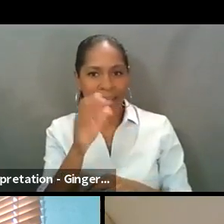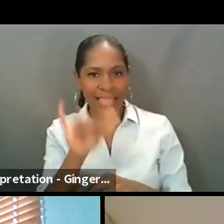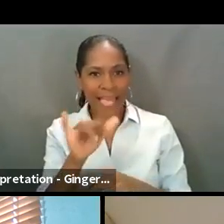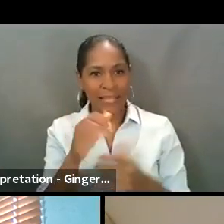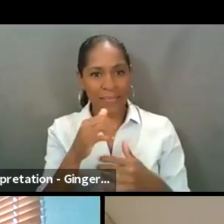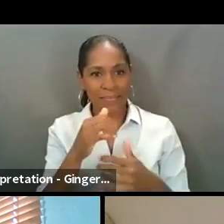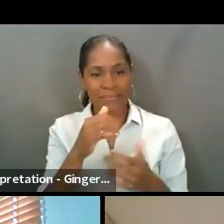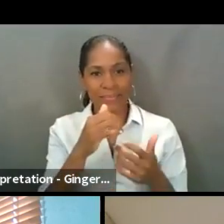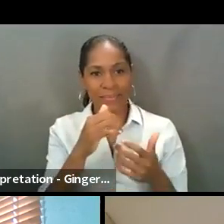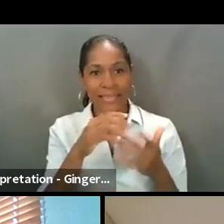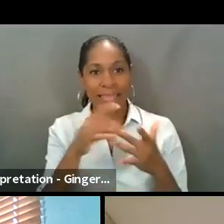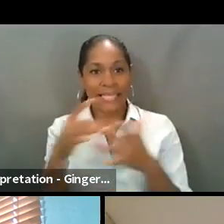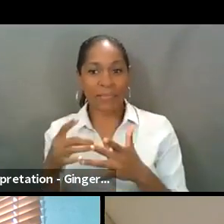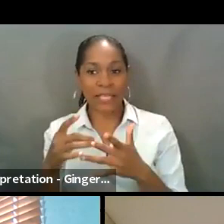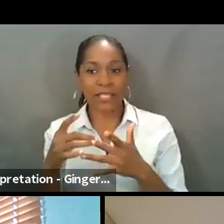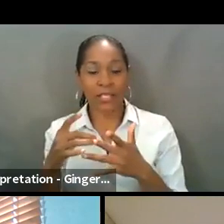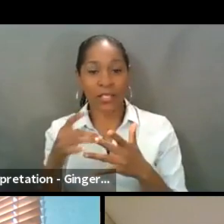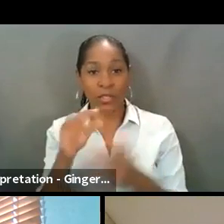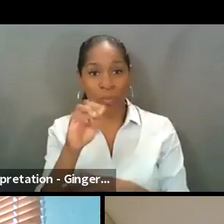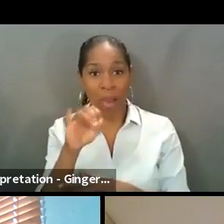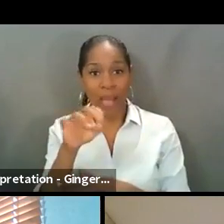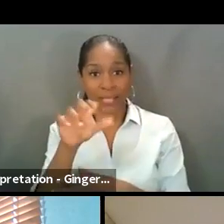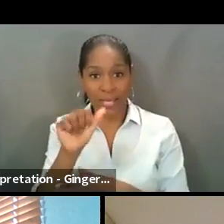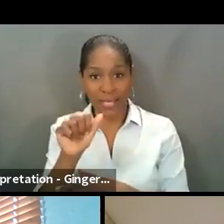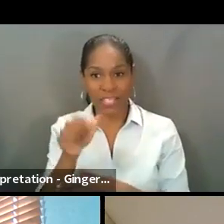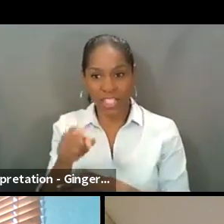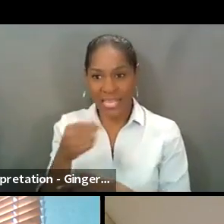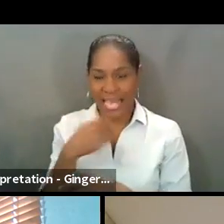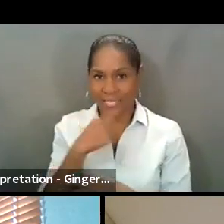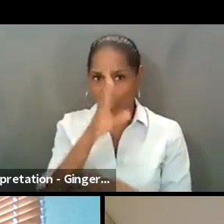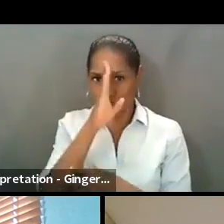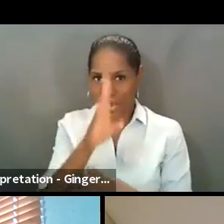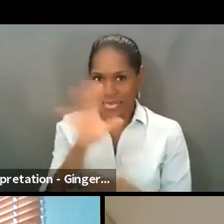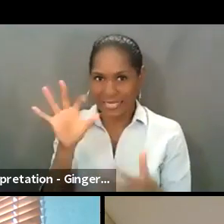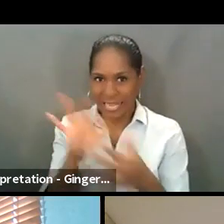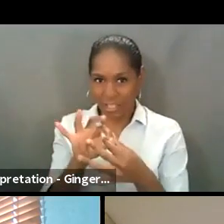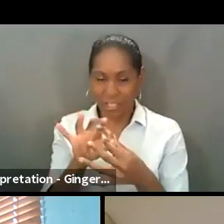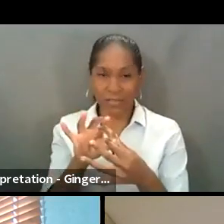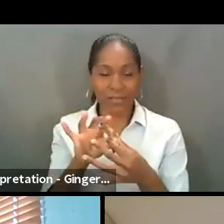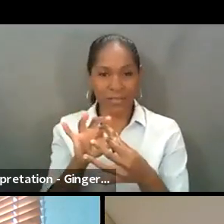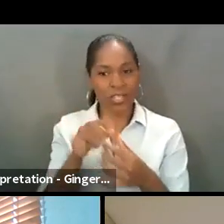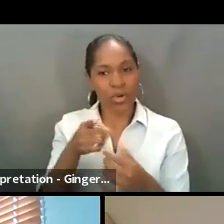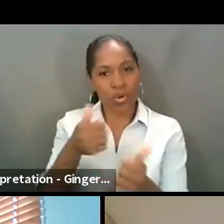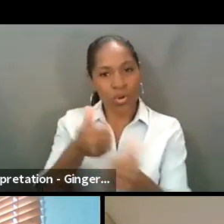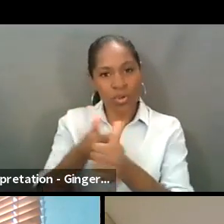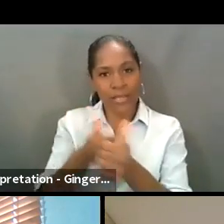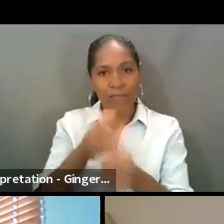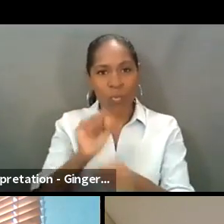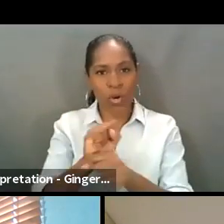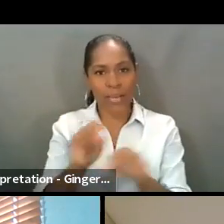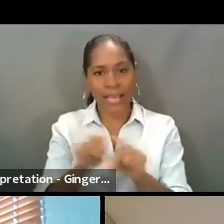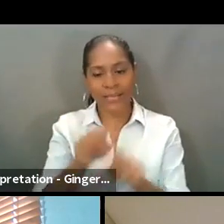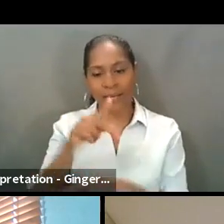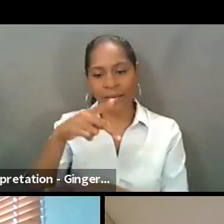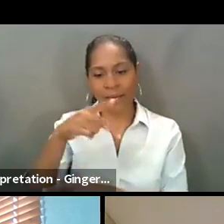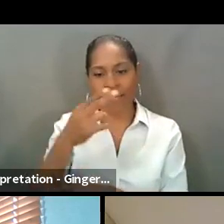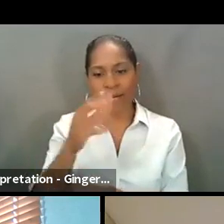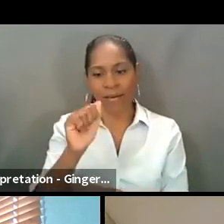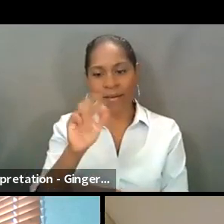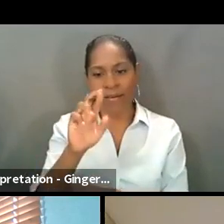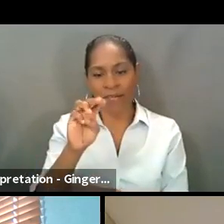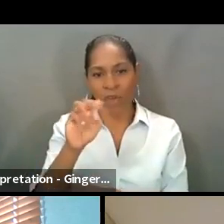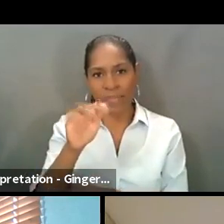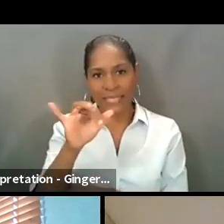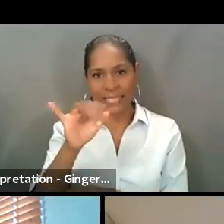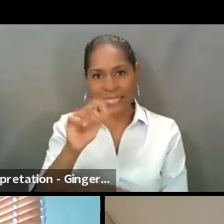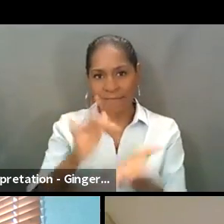Monica. Pharmacists have a direct connection to all of us when we're going to pick up our medicines. Can you share a little bit about your role and how